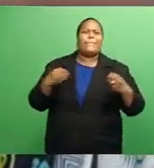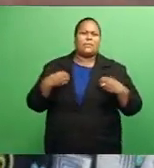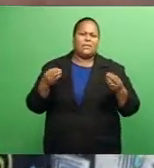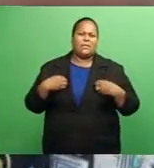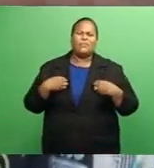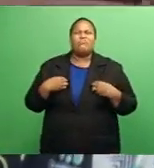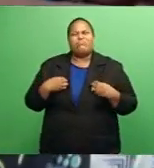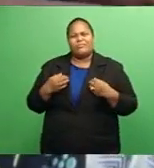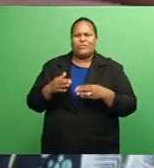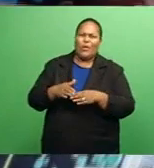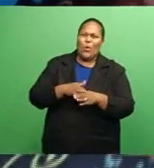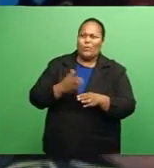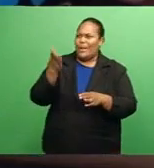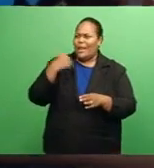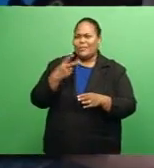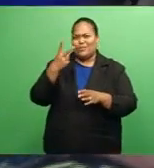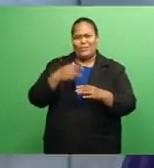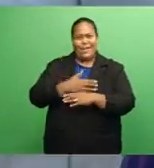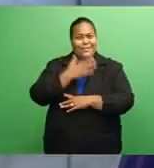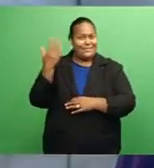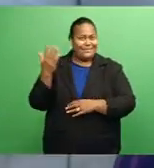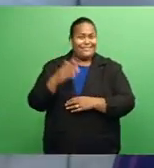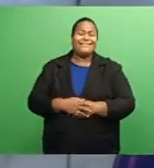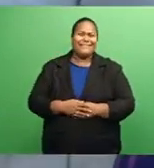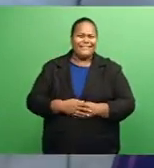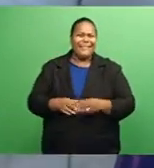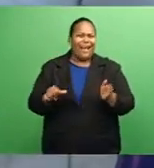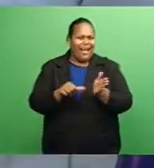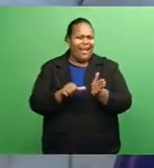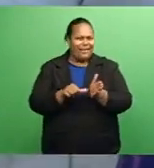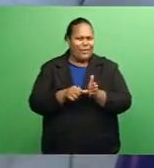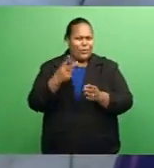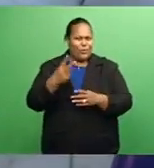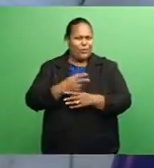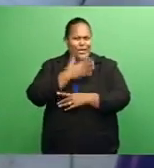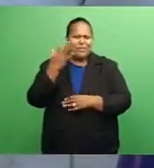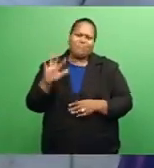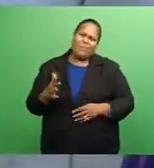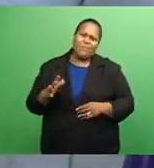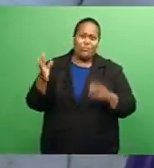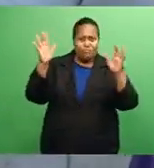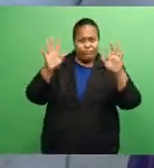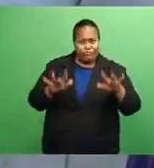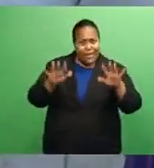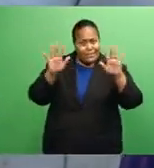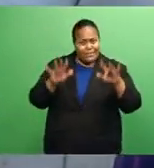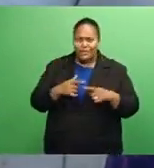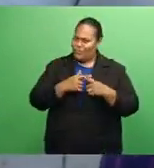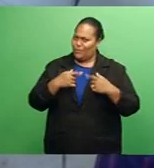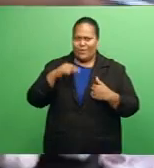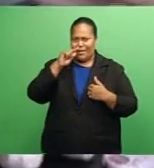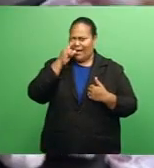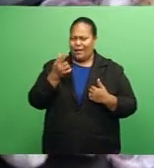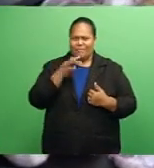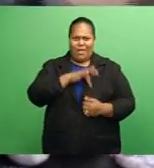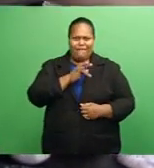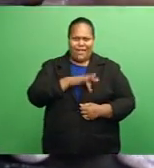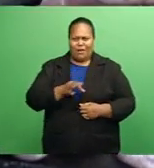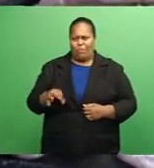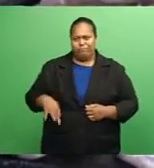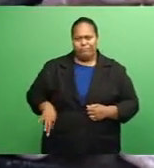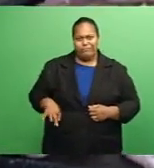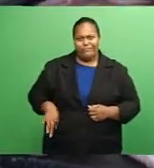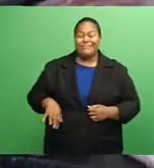days. The last 2 days were hard. Because of the rain, we could not make any profit. But today it